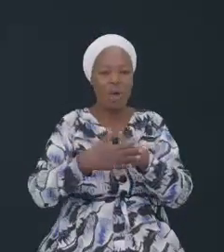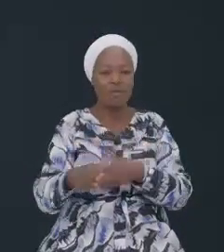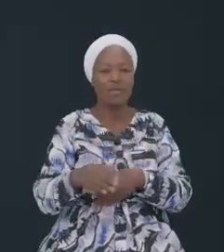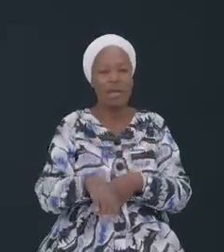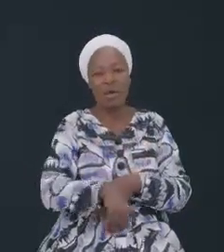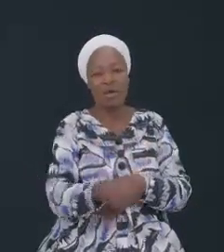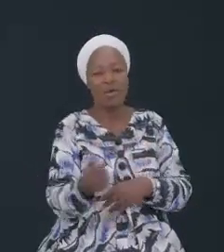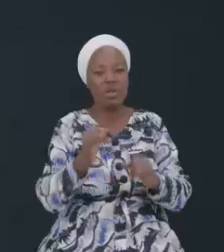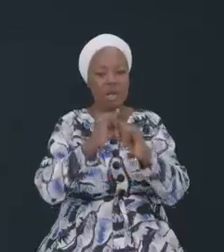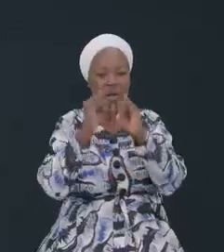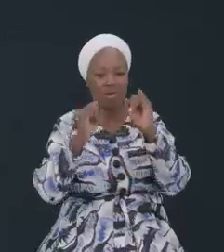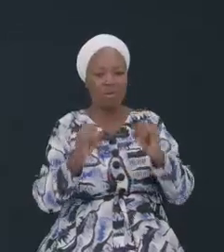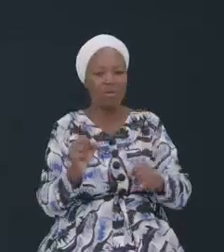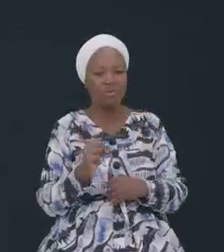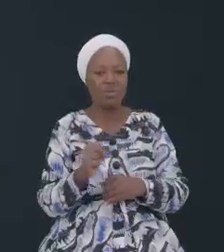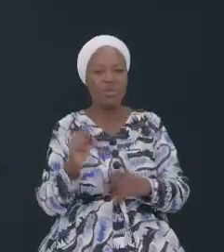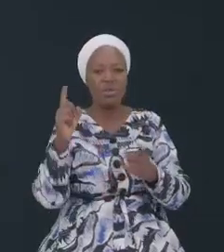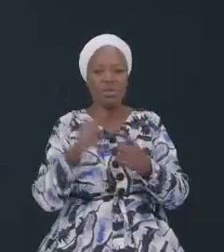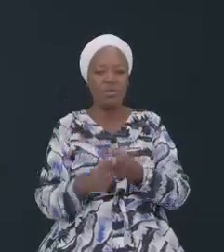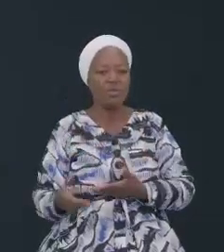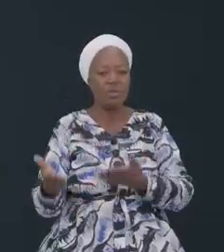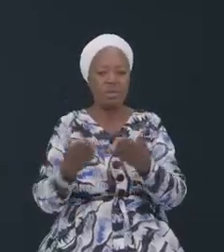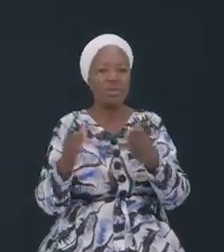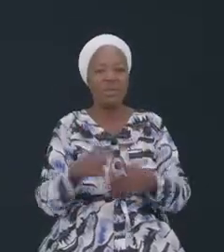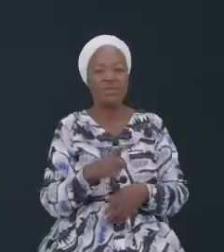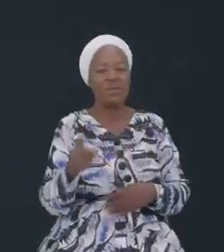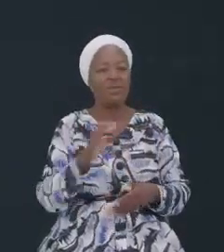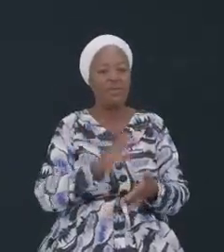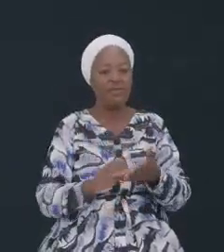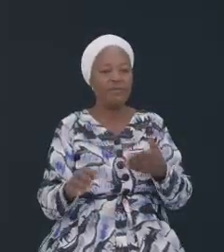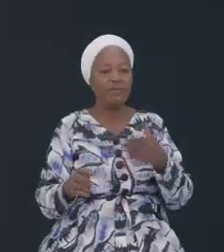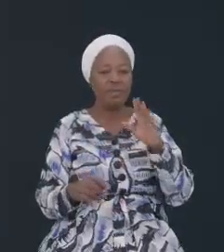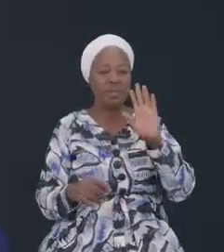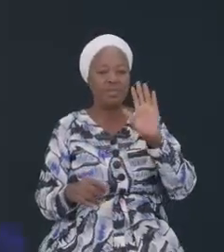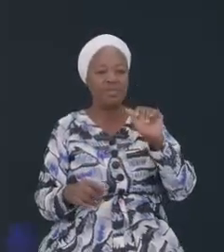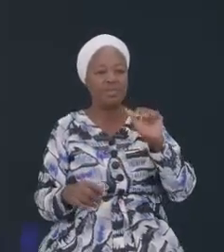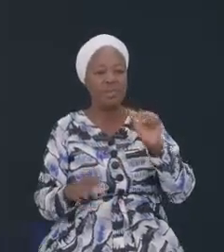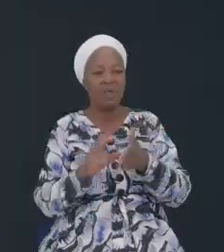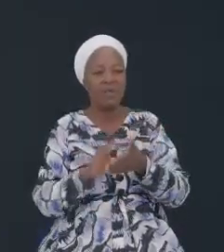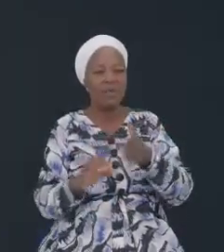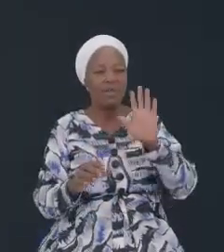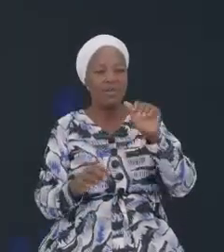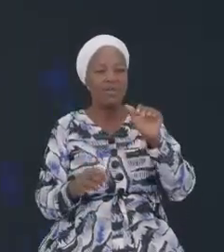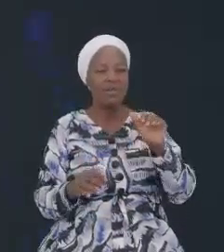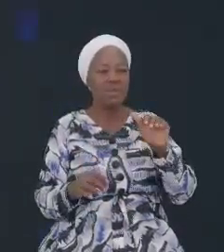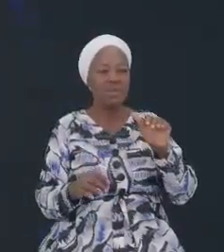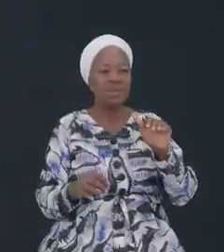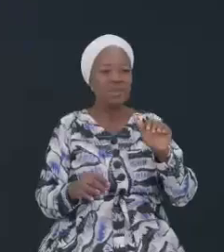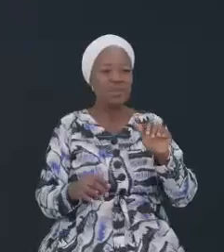other gods to serve them. Look at verse 15. In verse 15,